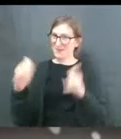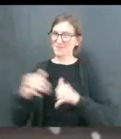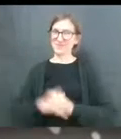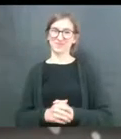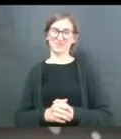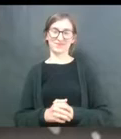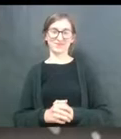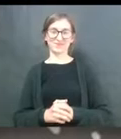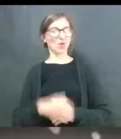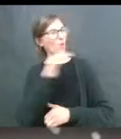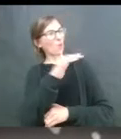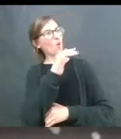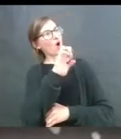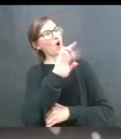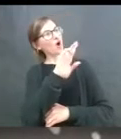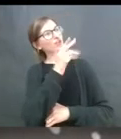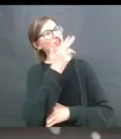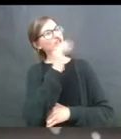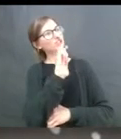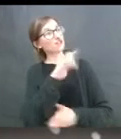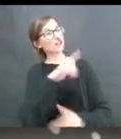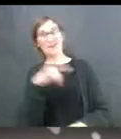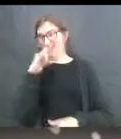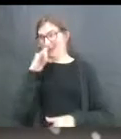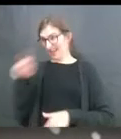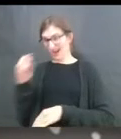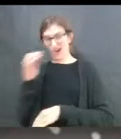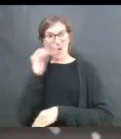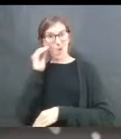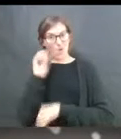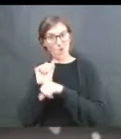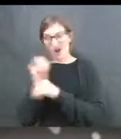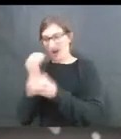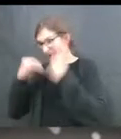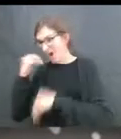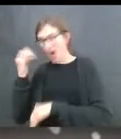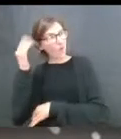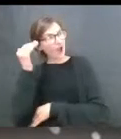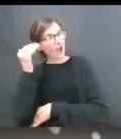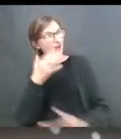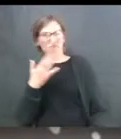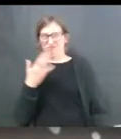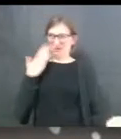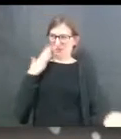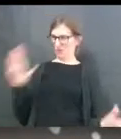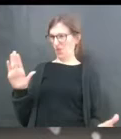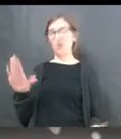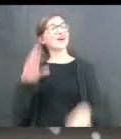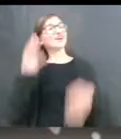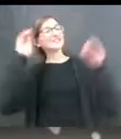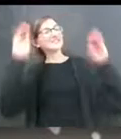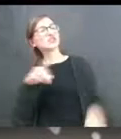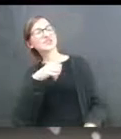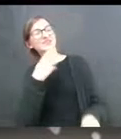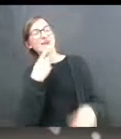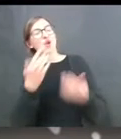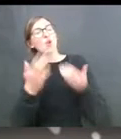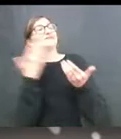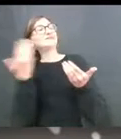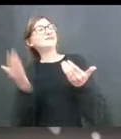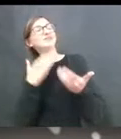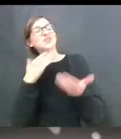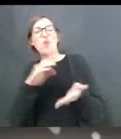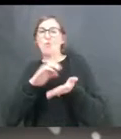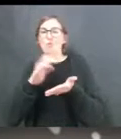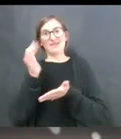Hey, Archie, why did the kid eat his homework? I don't know why. Because the teacher said it was a piece of cake.